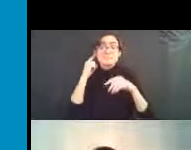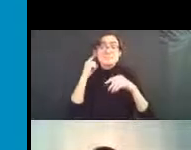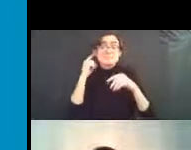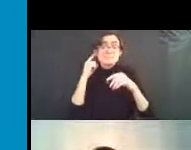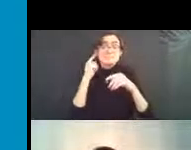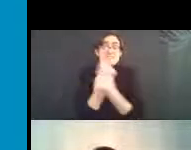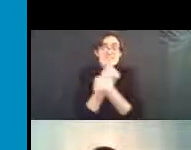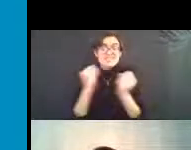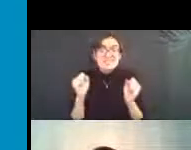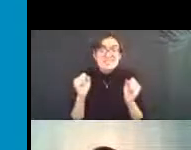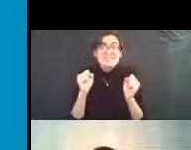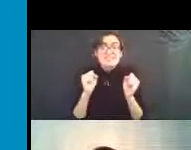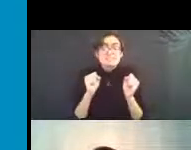And